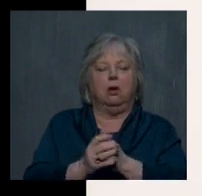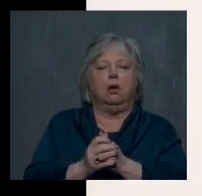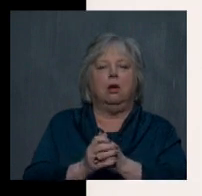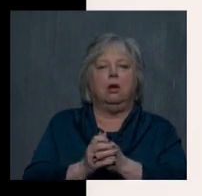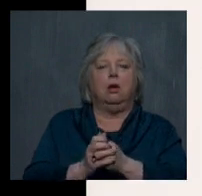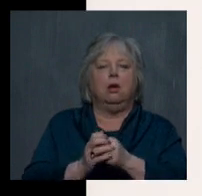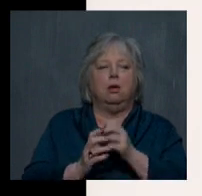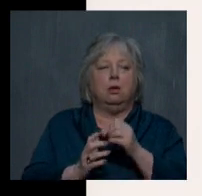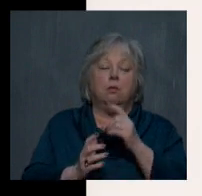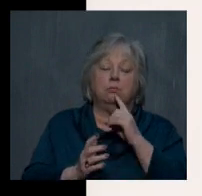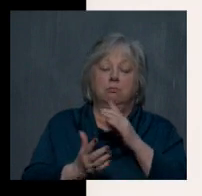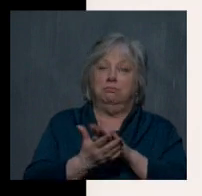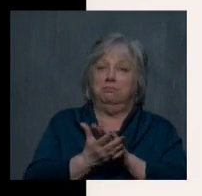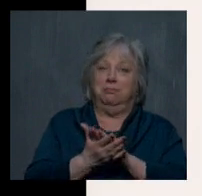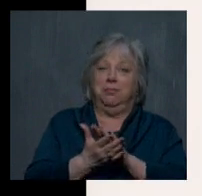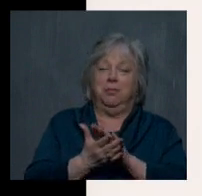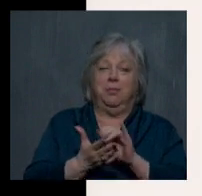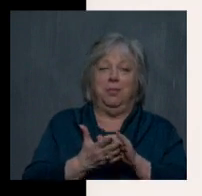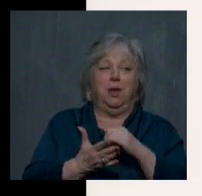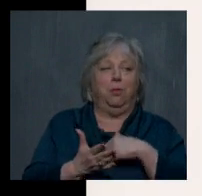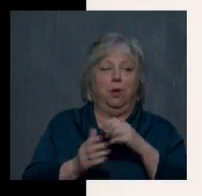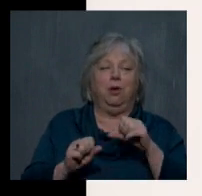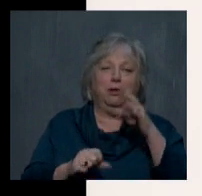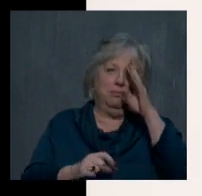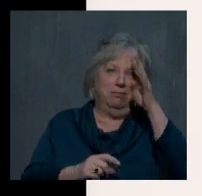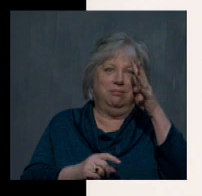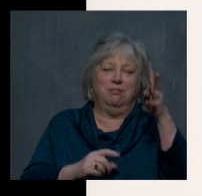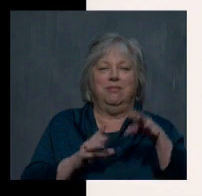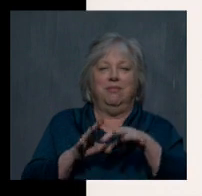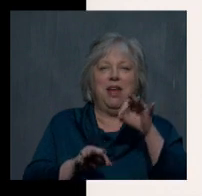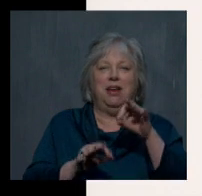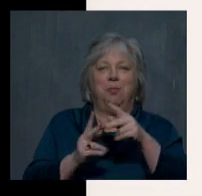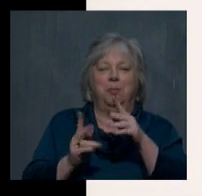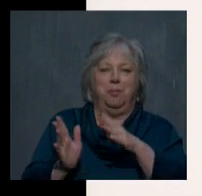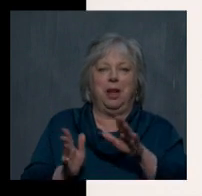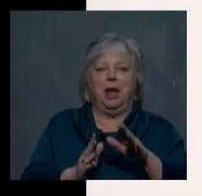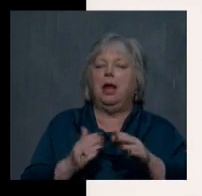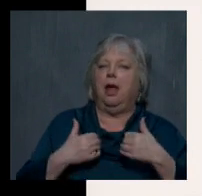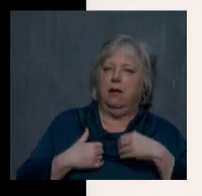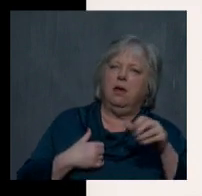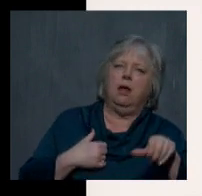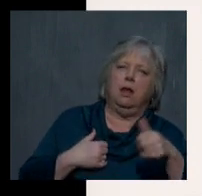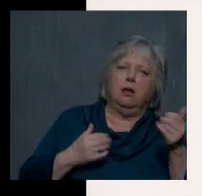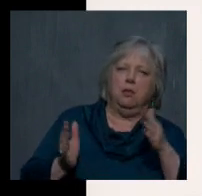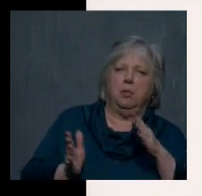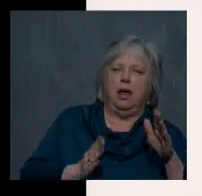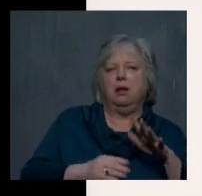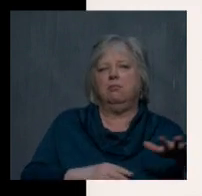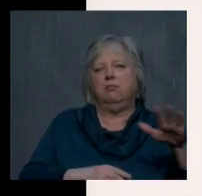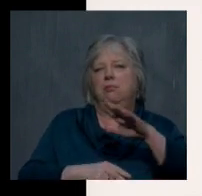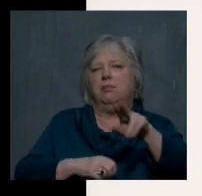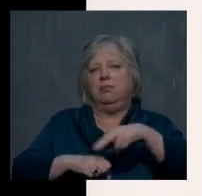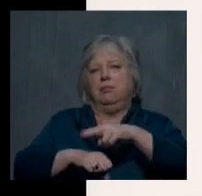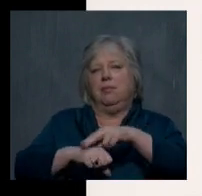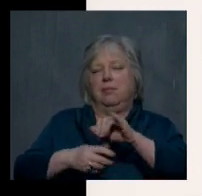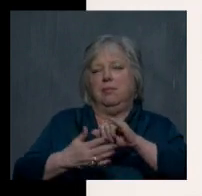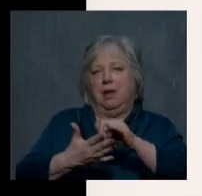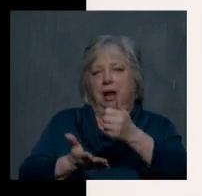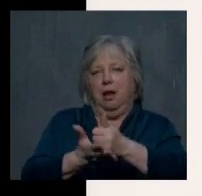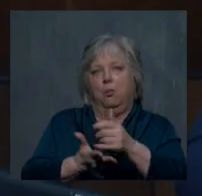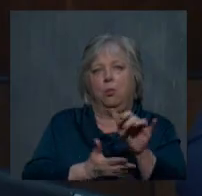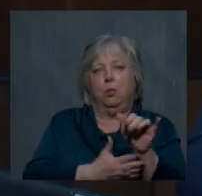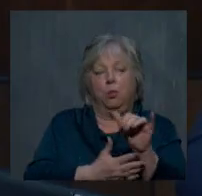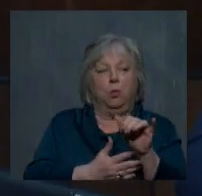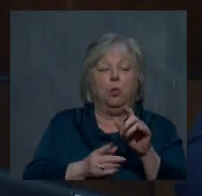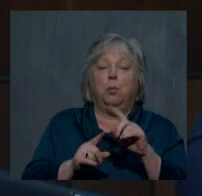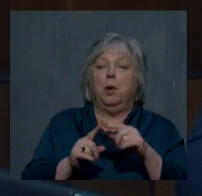certainly a compliment that we were able to come up with a plan. There are other plans nationally that do help in this way as well. So